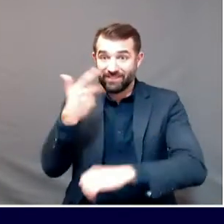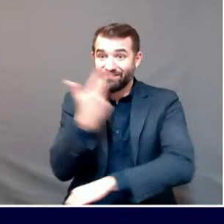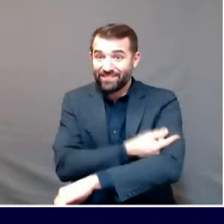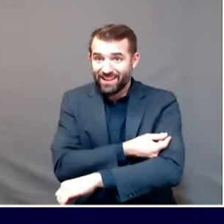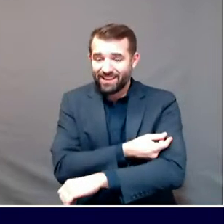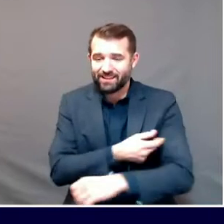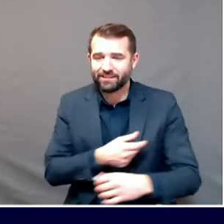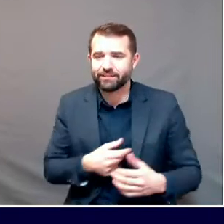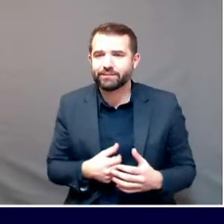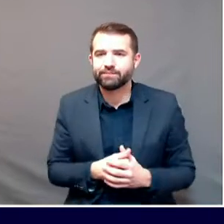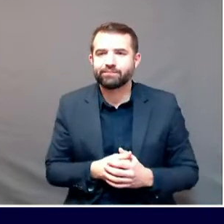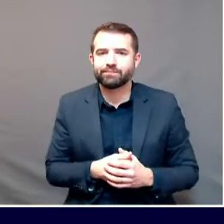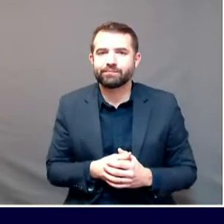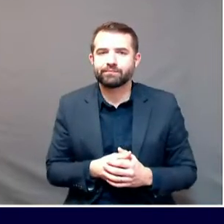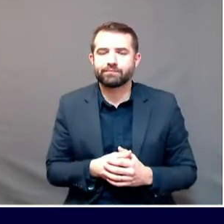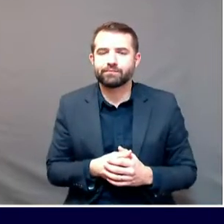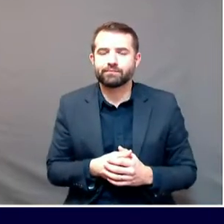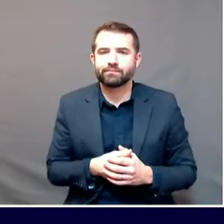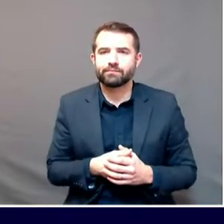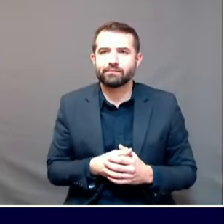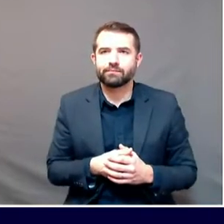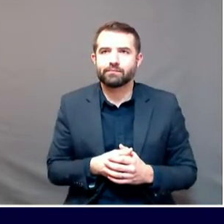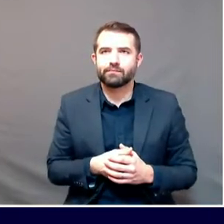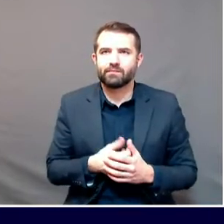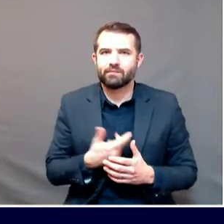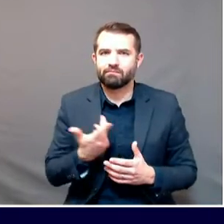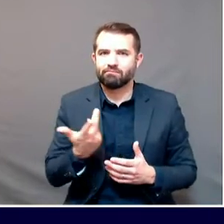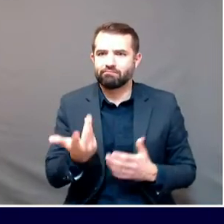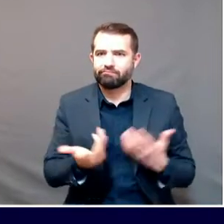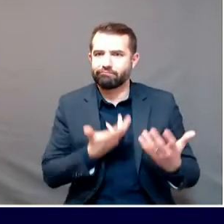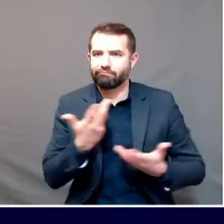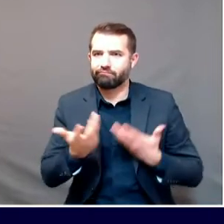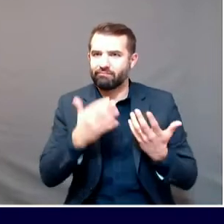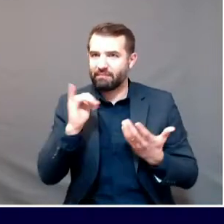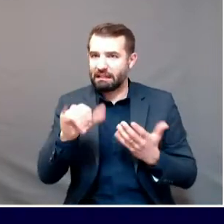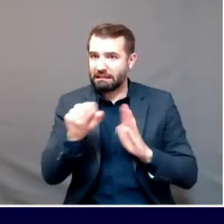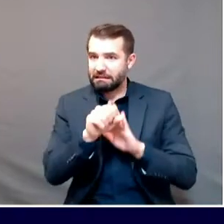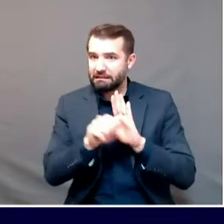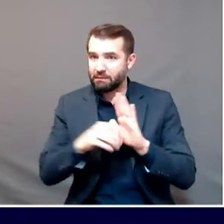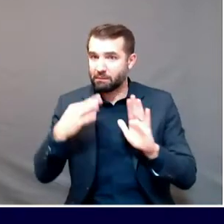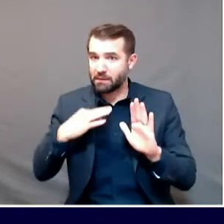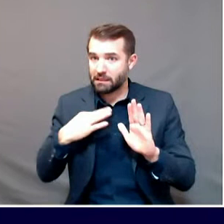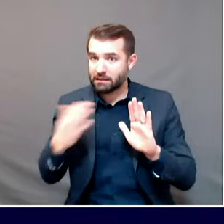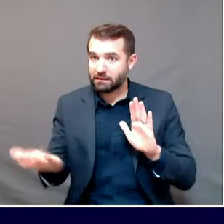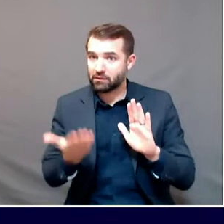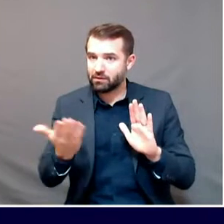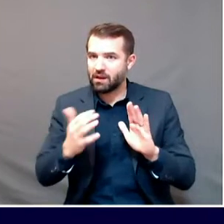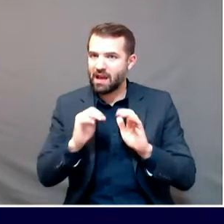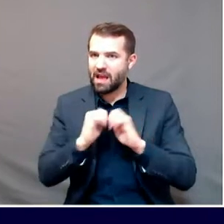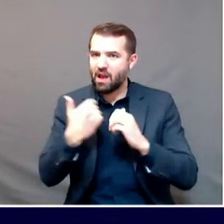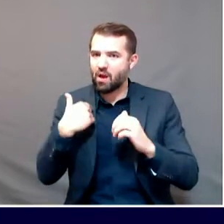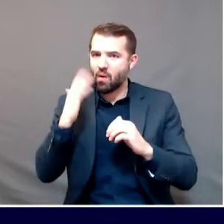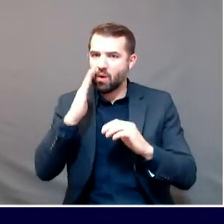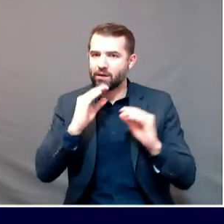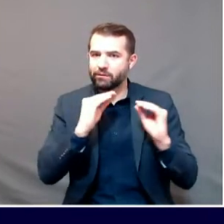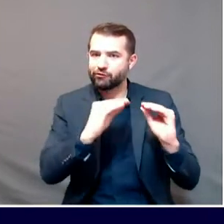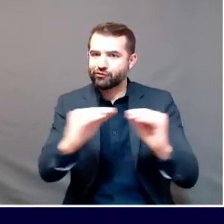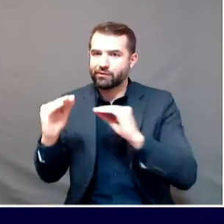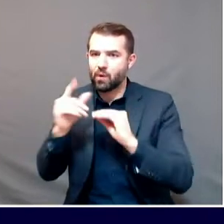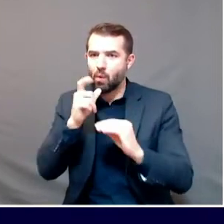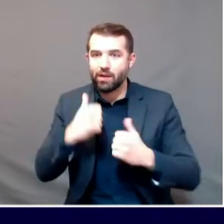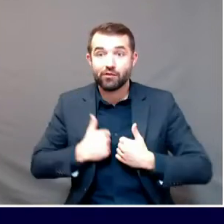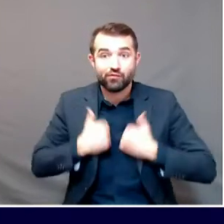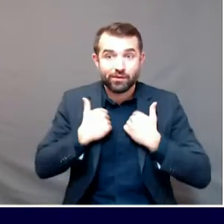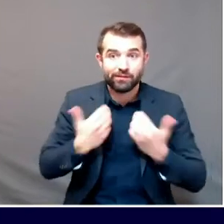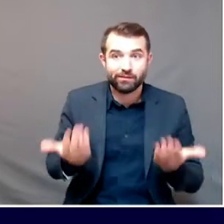the first dose of the vaccine. What can the state of Maine do to sort of educate people about those kind of